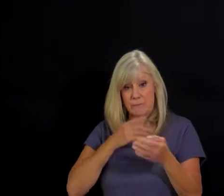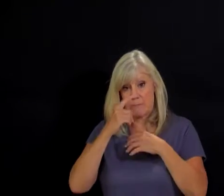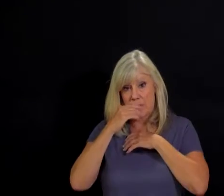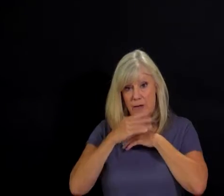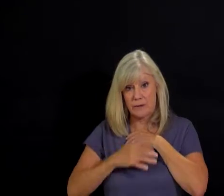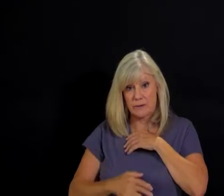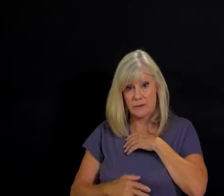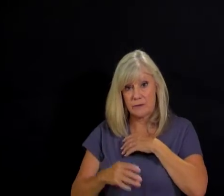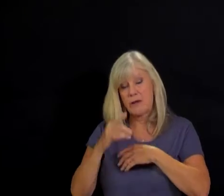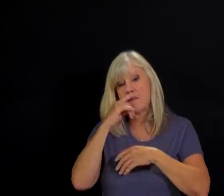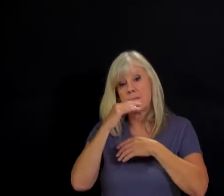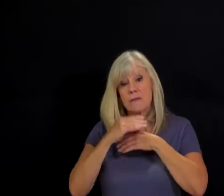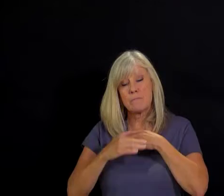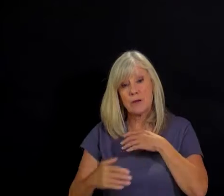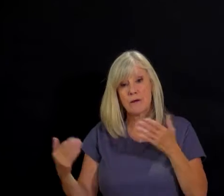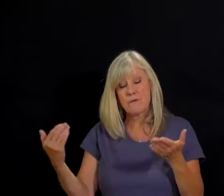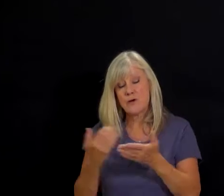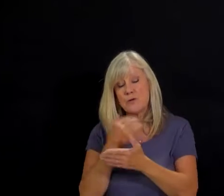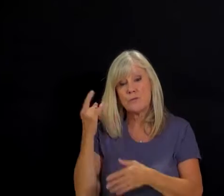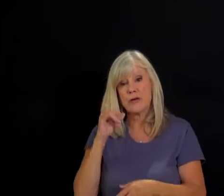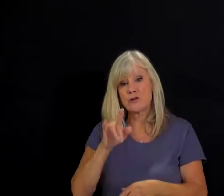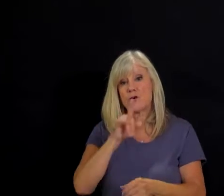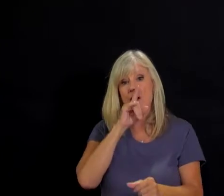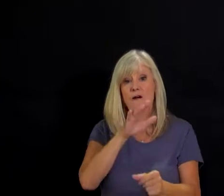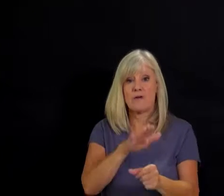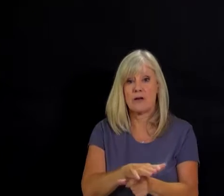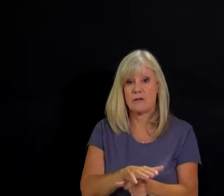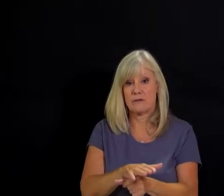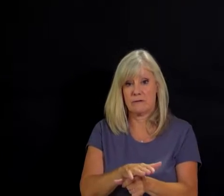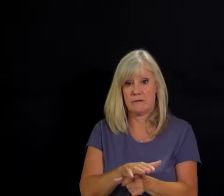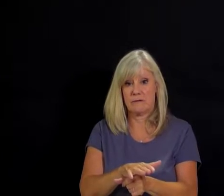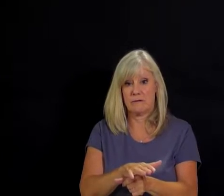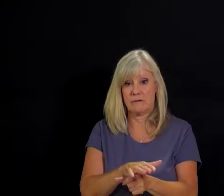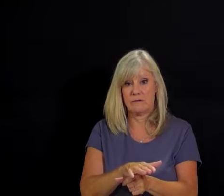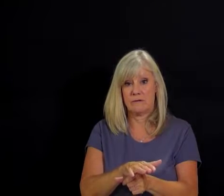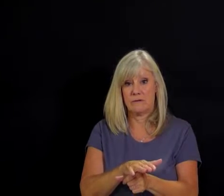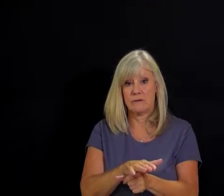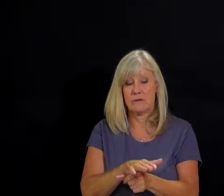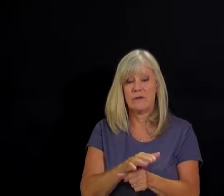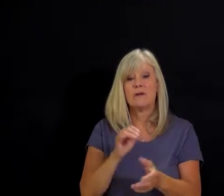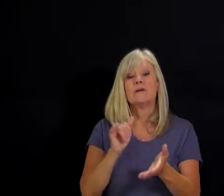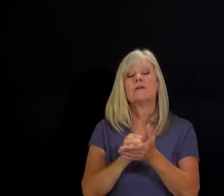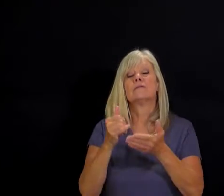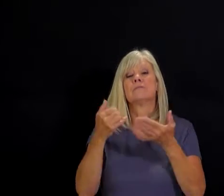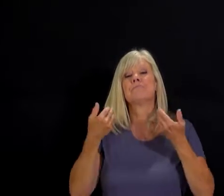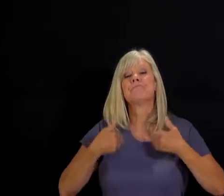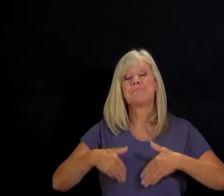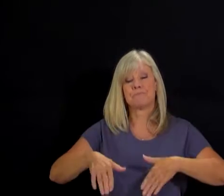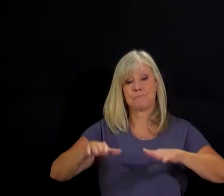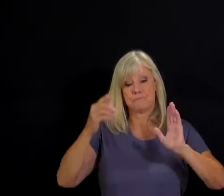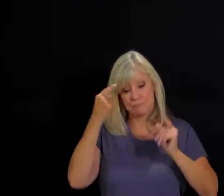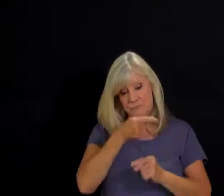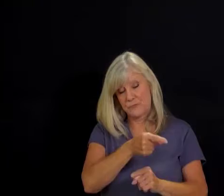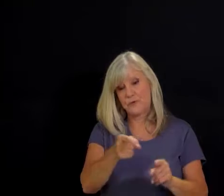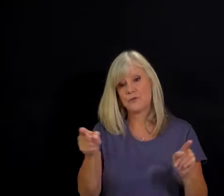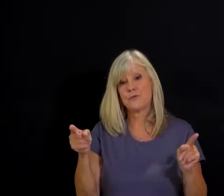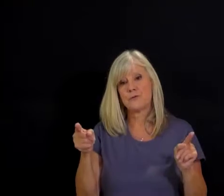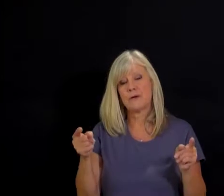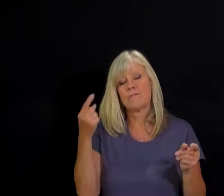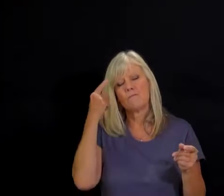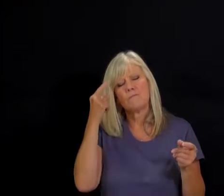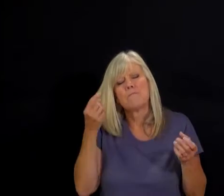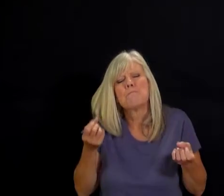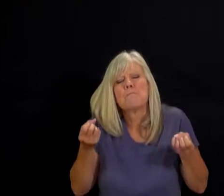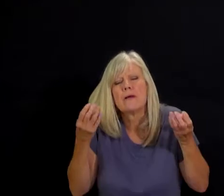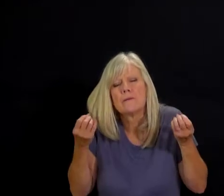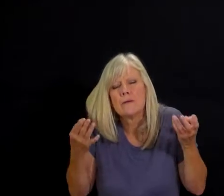my blood, the blood of the new and eternal covenant, which will be poured out for you and for